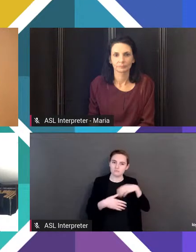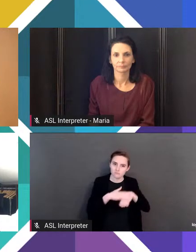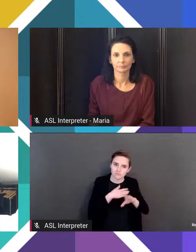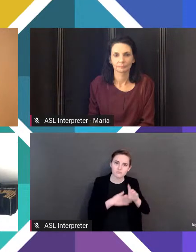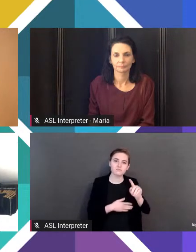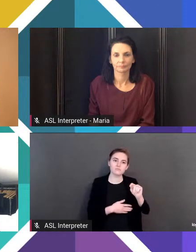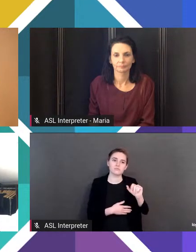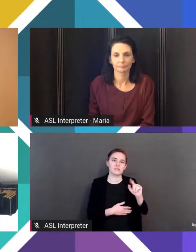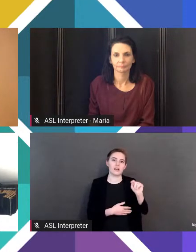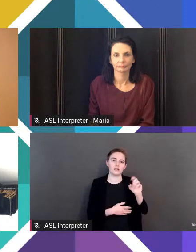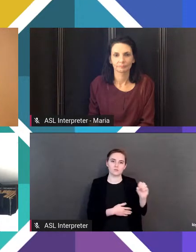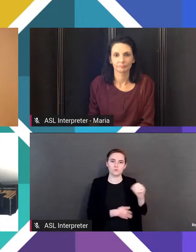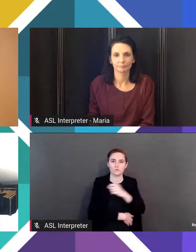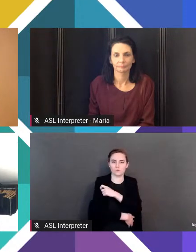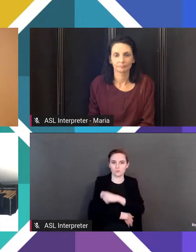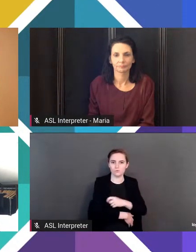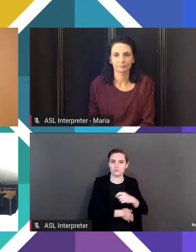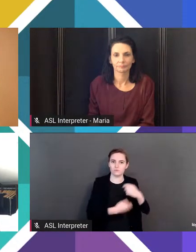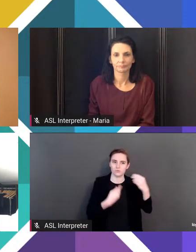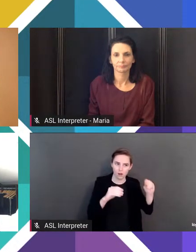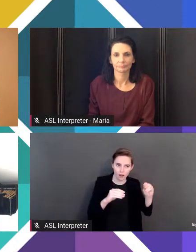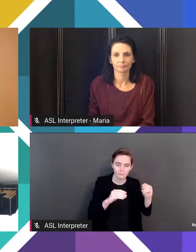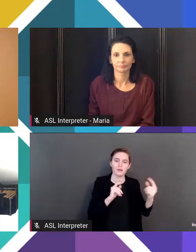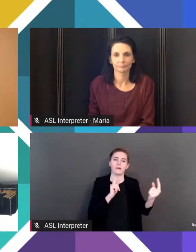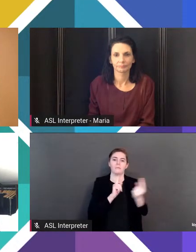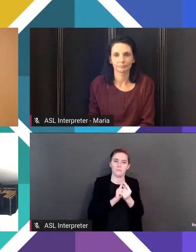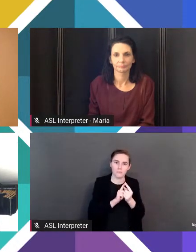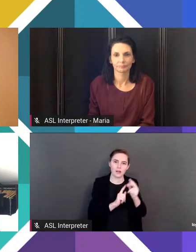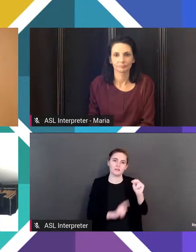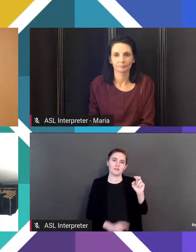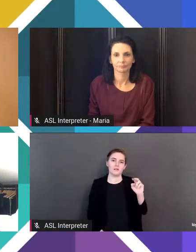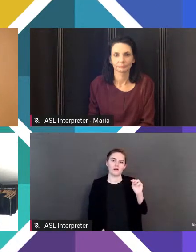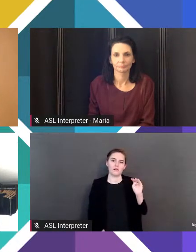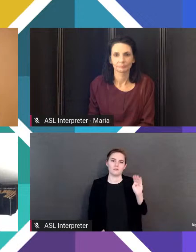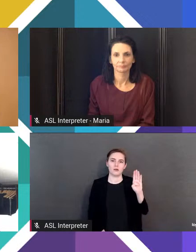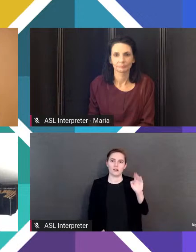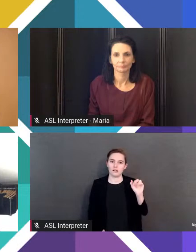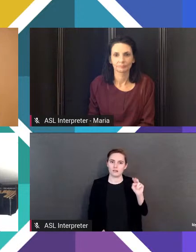tattoo. Mm. But that came much later in life. So.